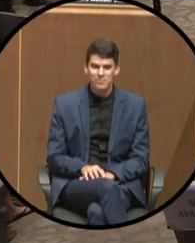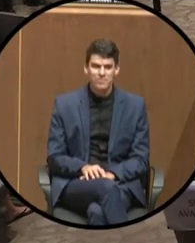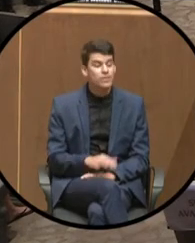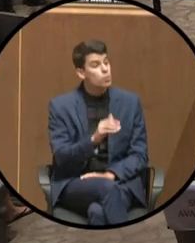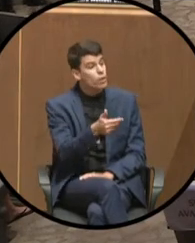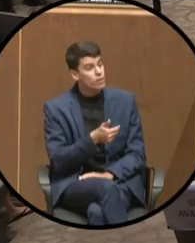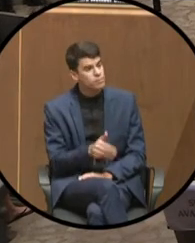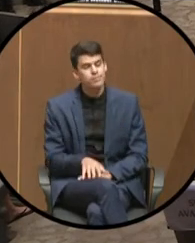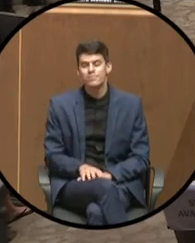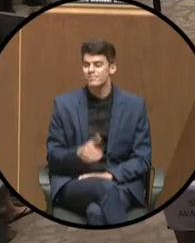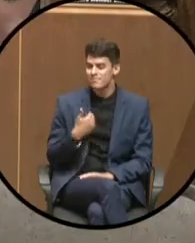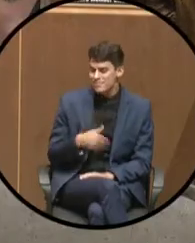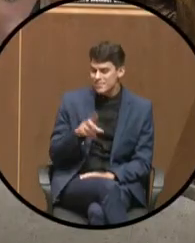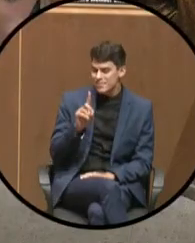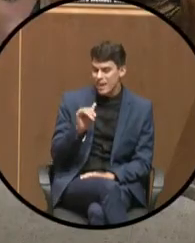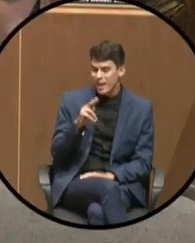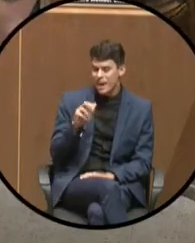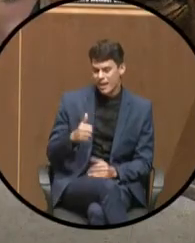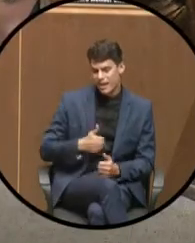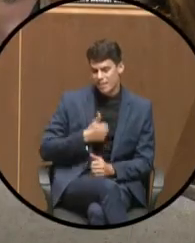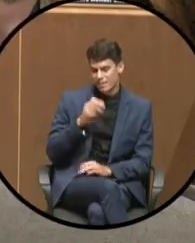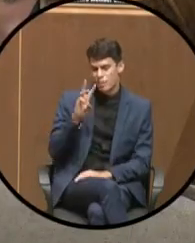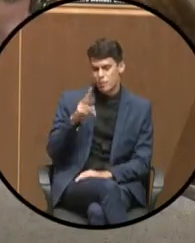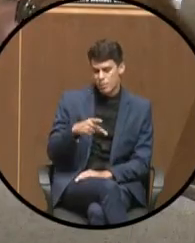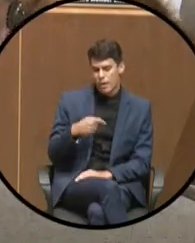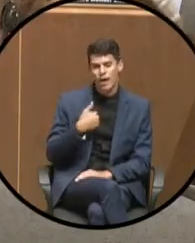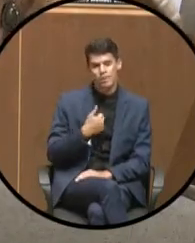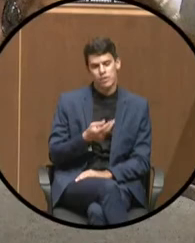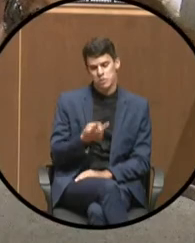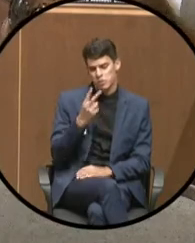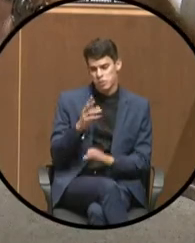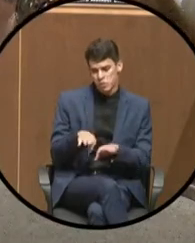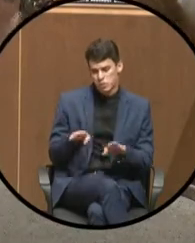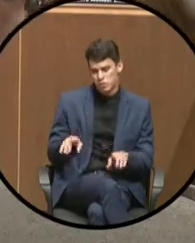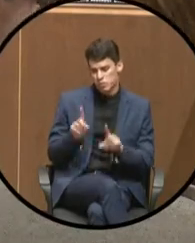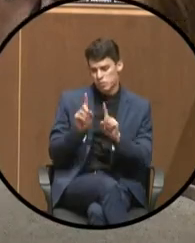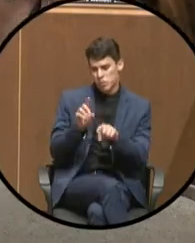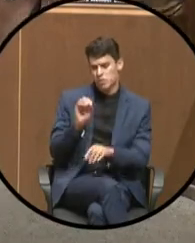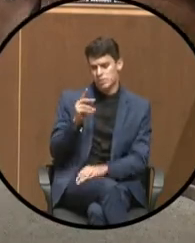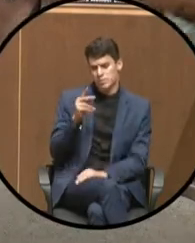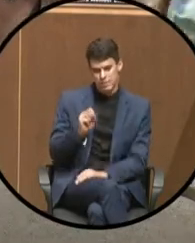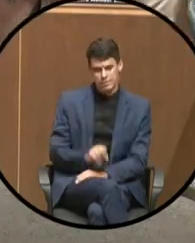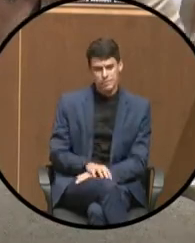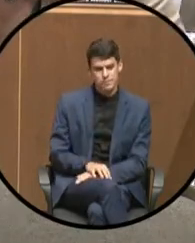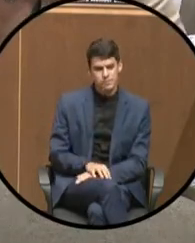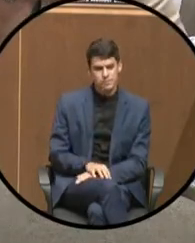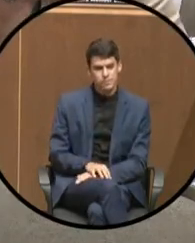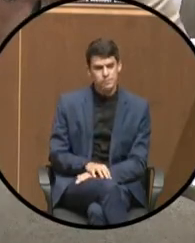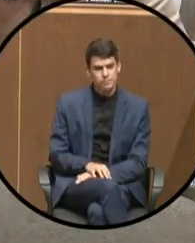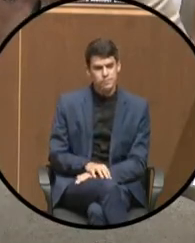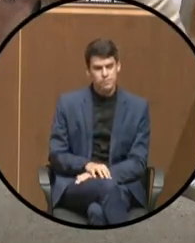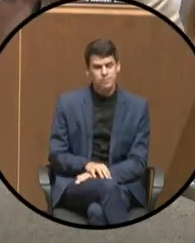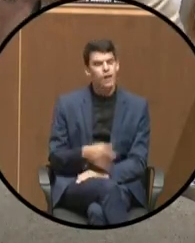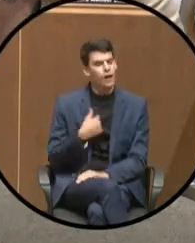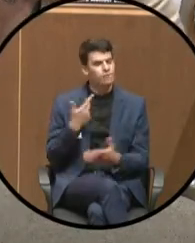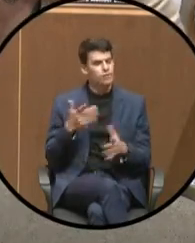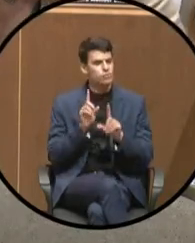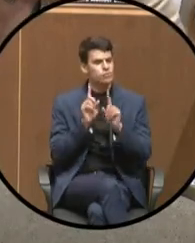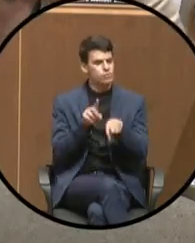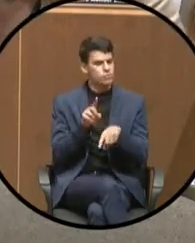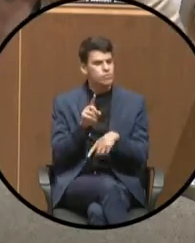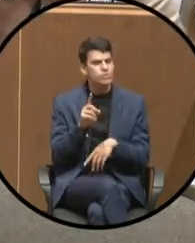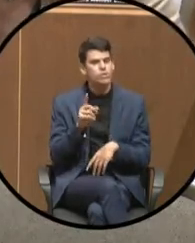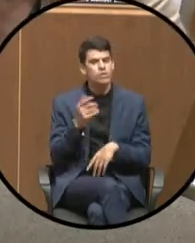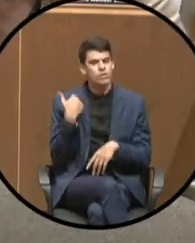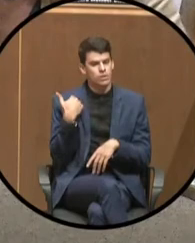Welcome. I'm Diana, and I live in Winter Park, Florida. I have 2 children that attend OCPS schools. I attended the last board meeting where the